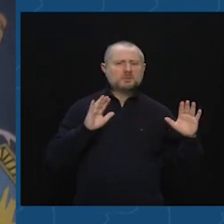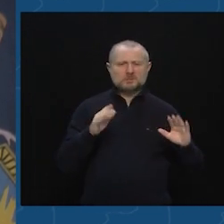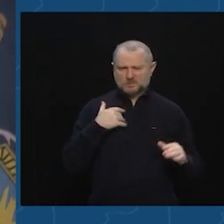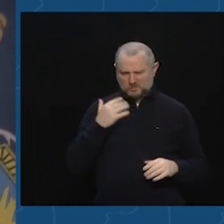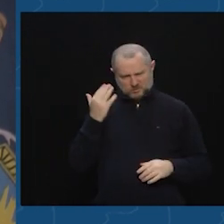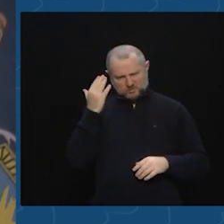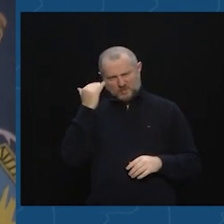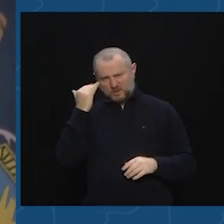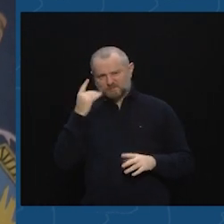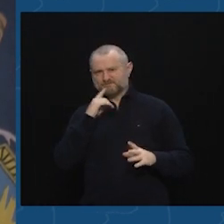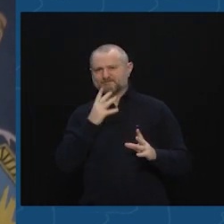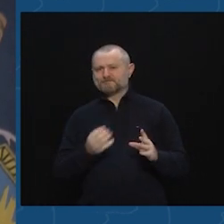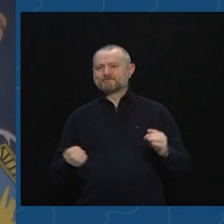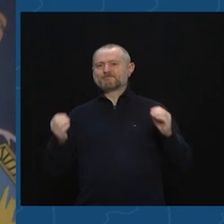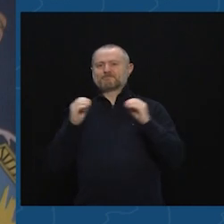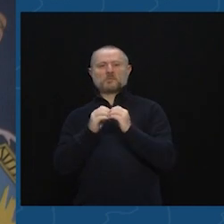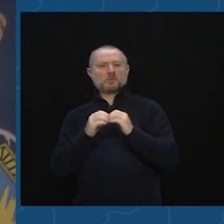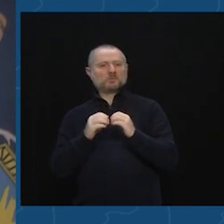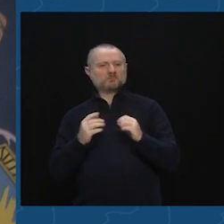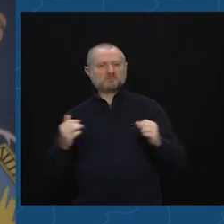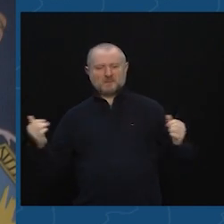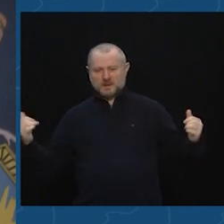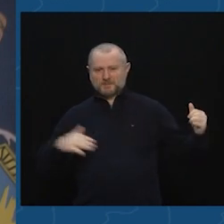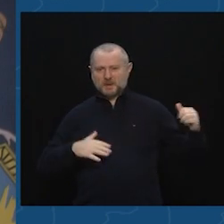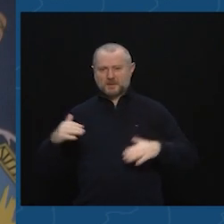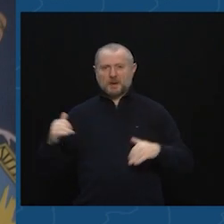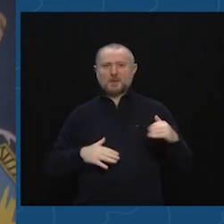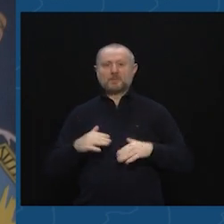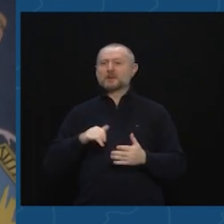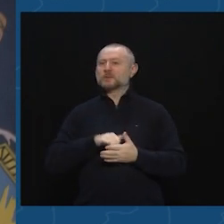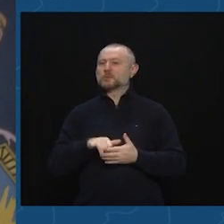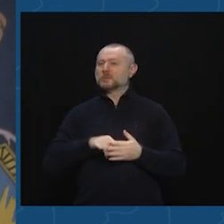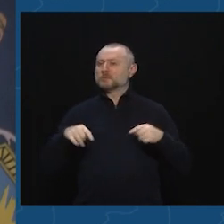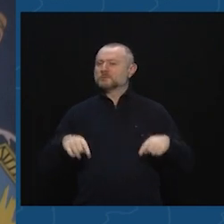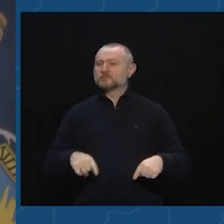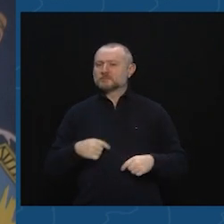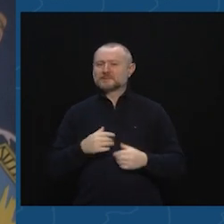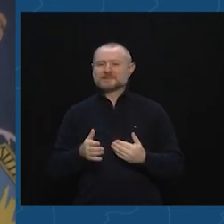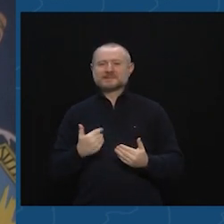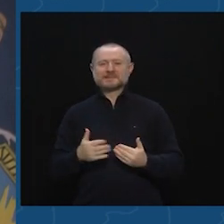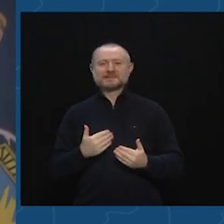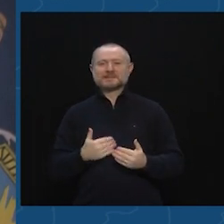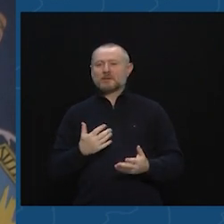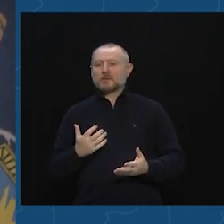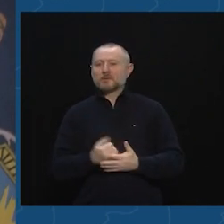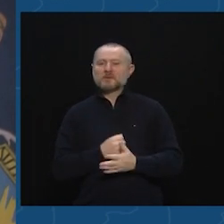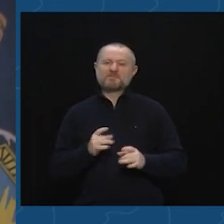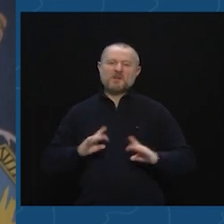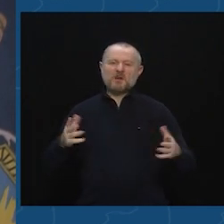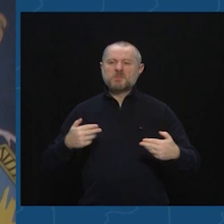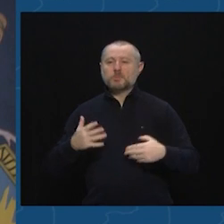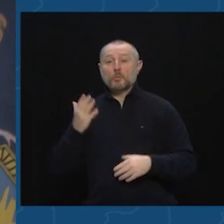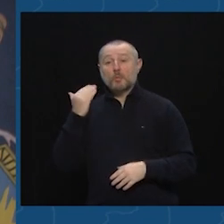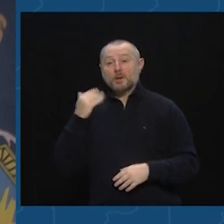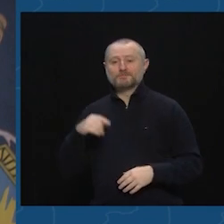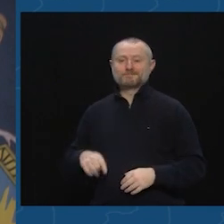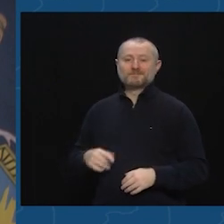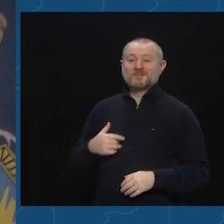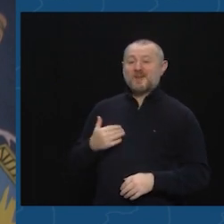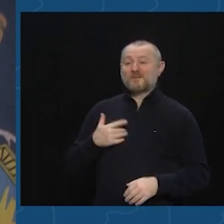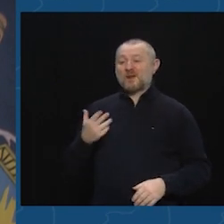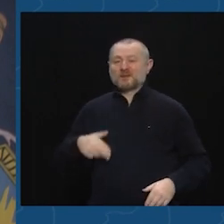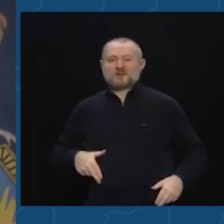of New York, making violence so easily accessible, people to commit violence because they have guns in their pockets when they walk into an emergency room?